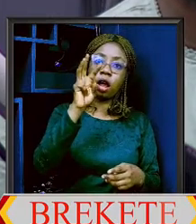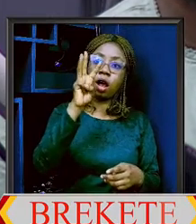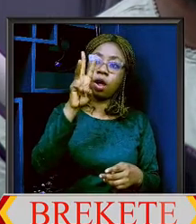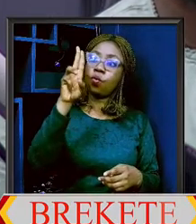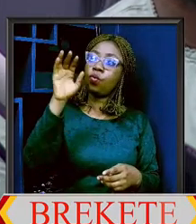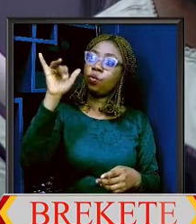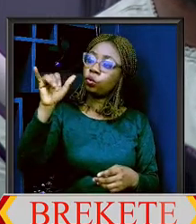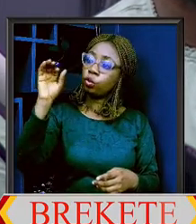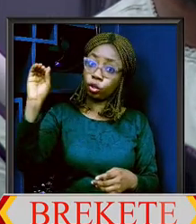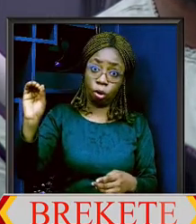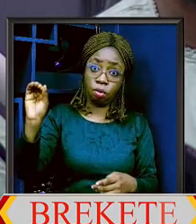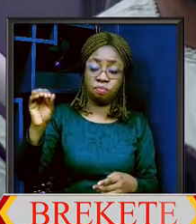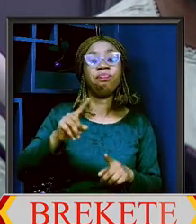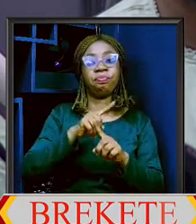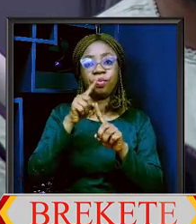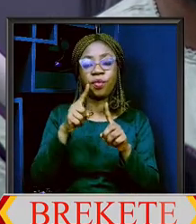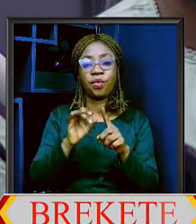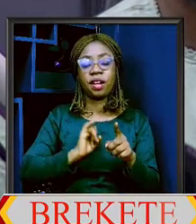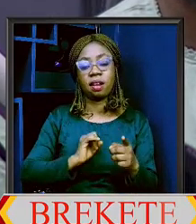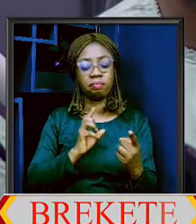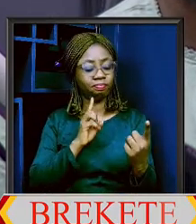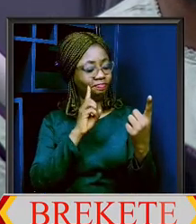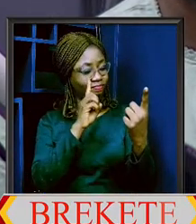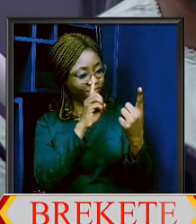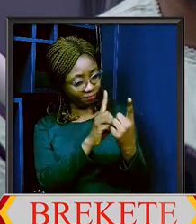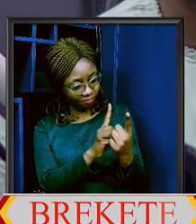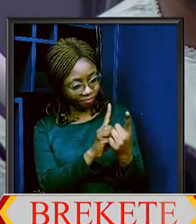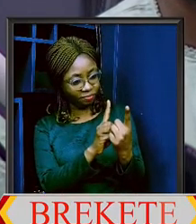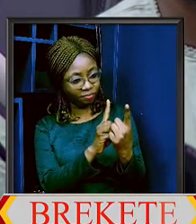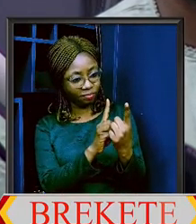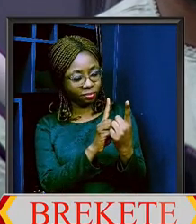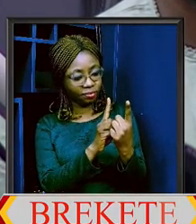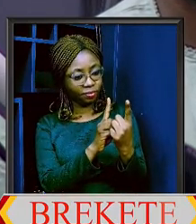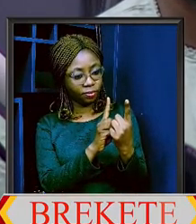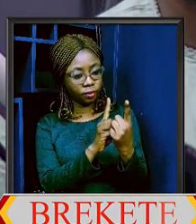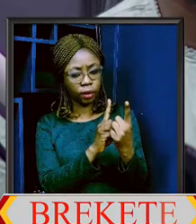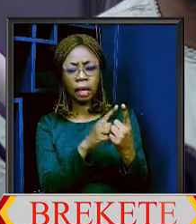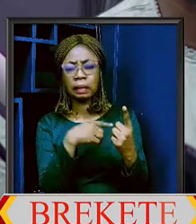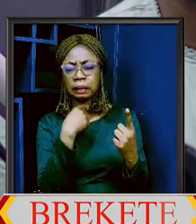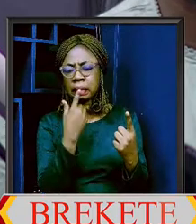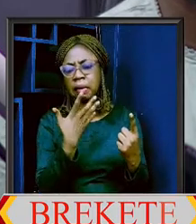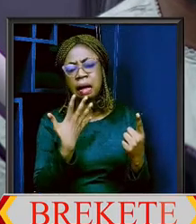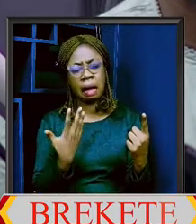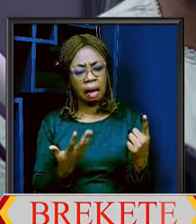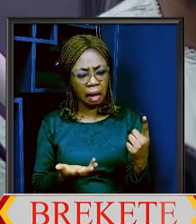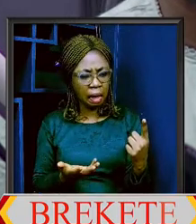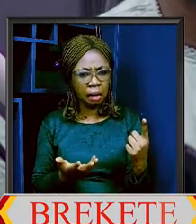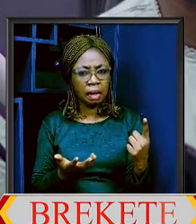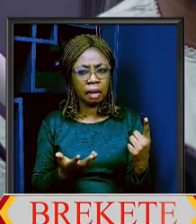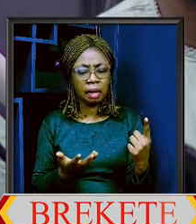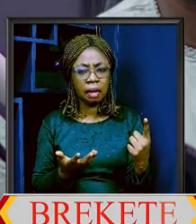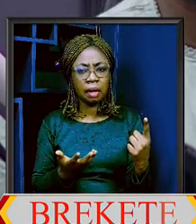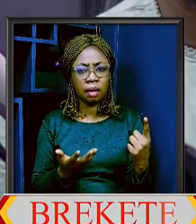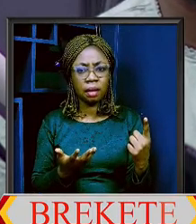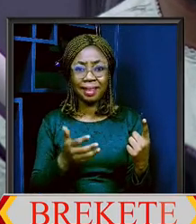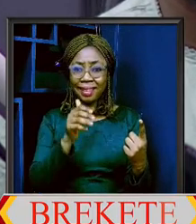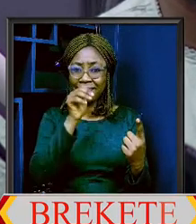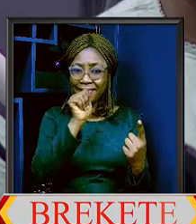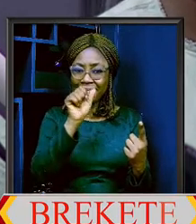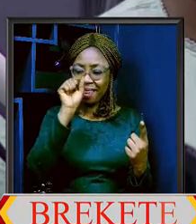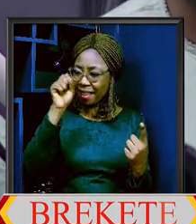full when I I approached him we say ah